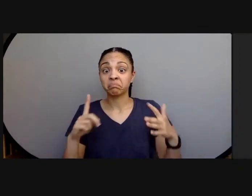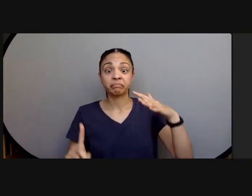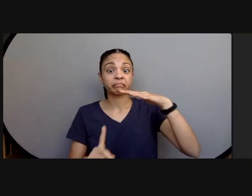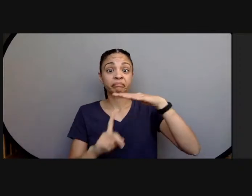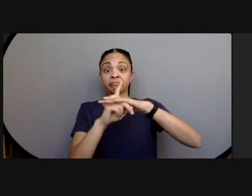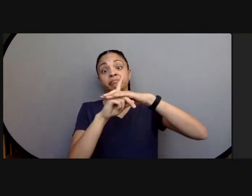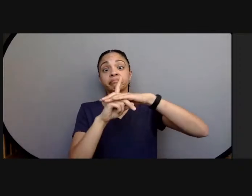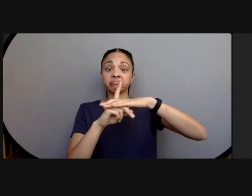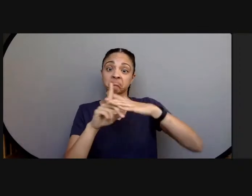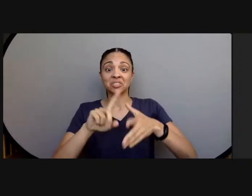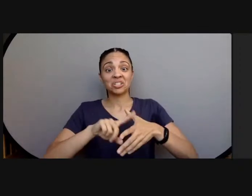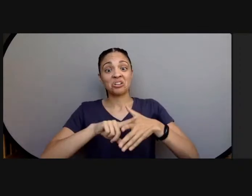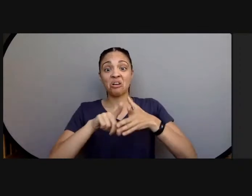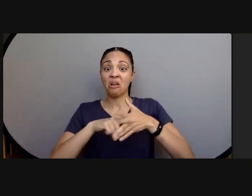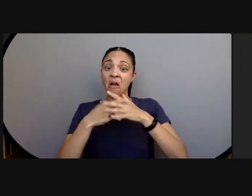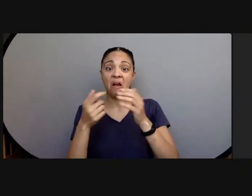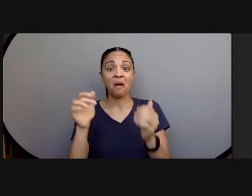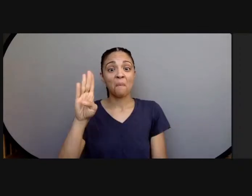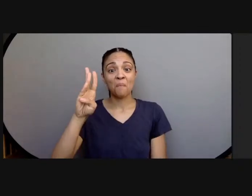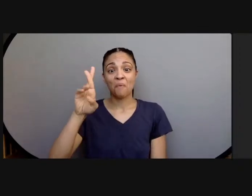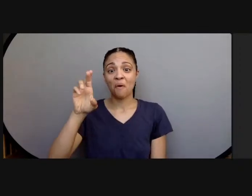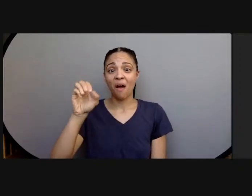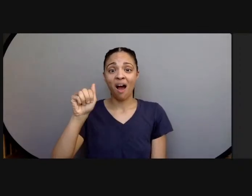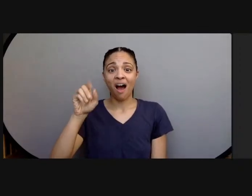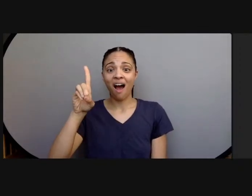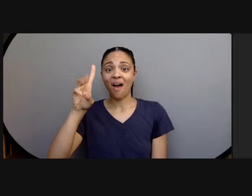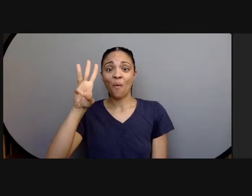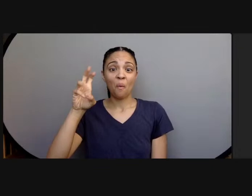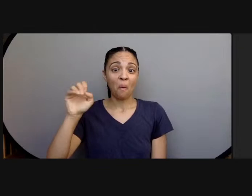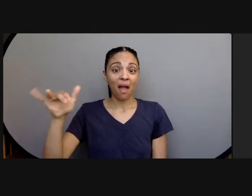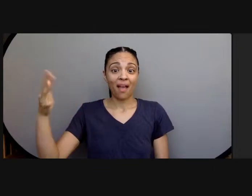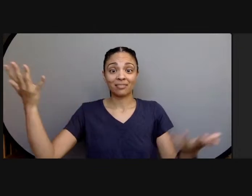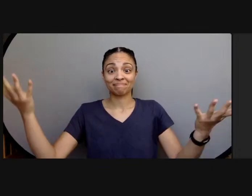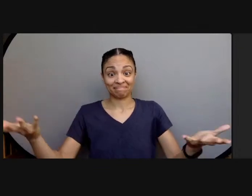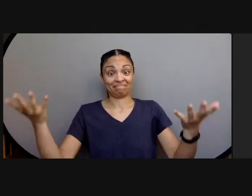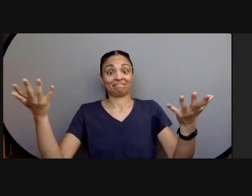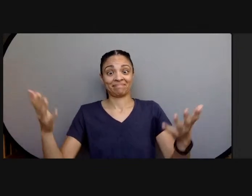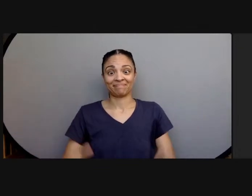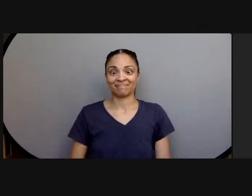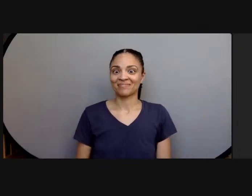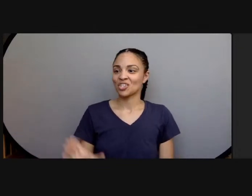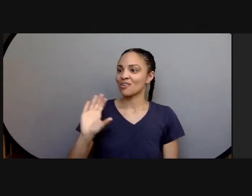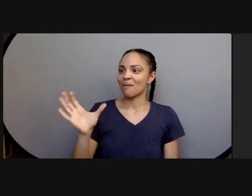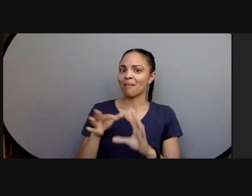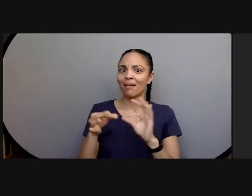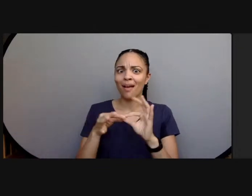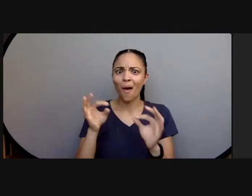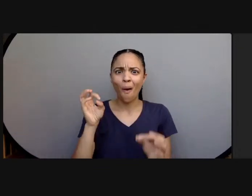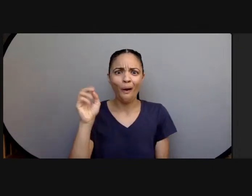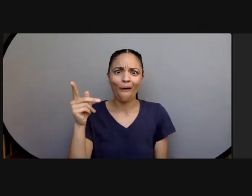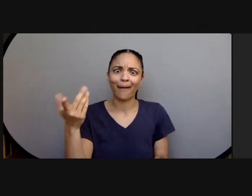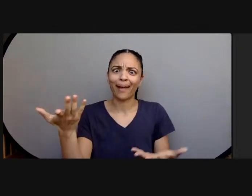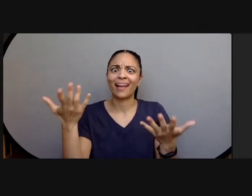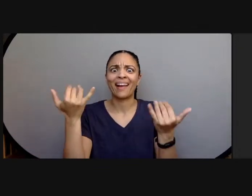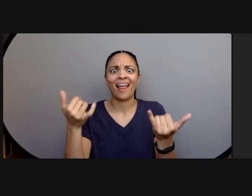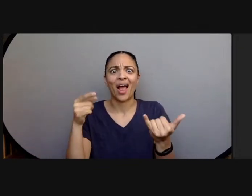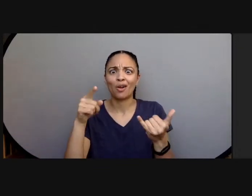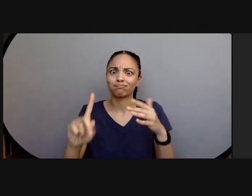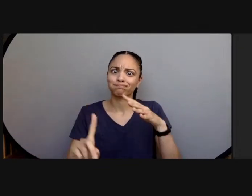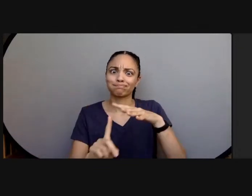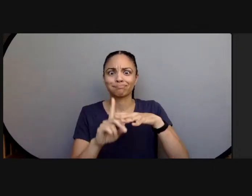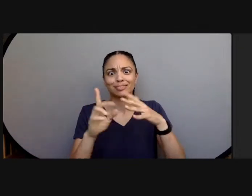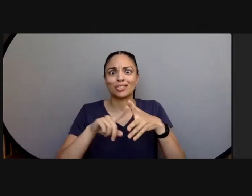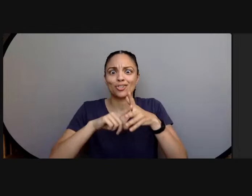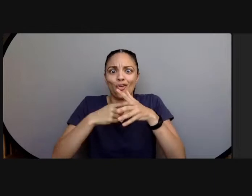Wait a minute. Okay. Next thing you know, I was on Broadway. All right. First of all, list the biggest one. Well, I guess to